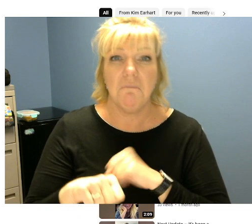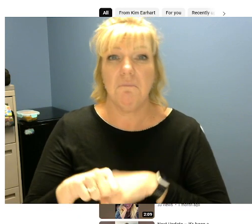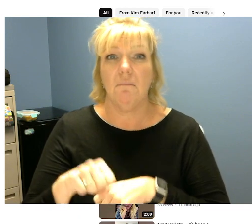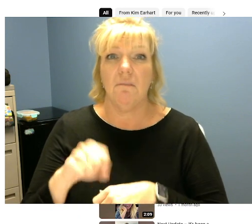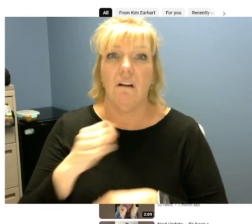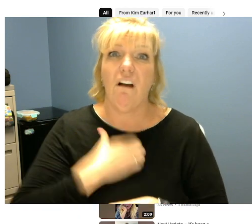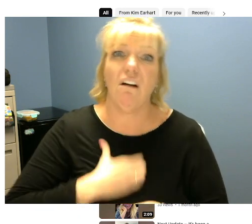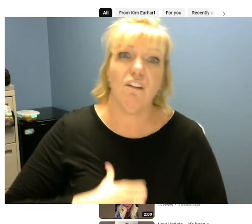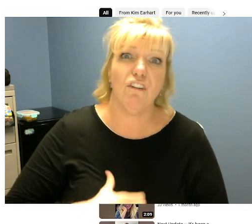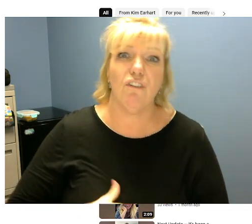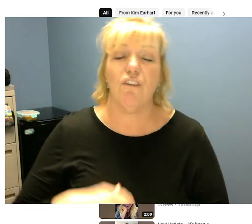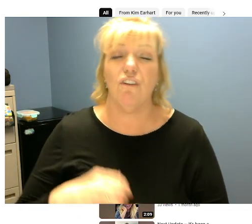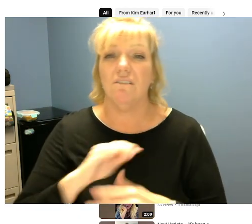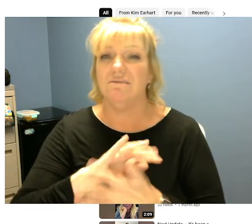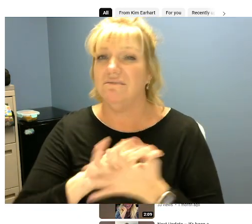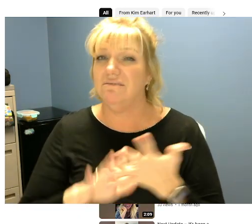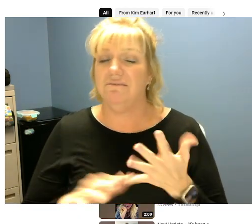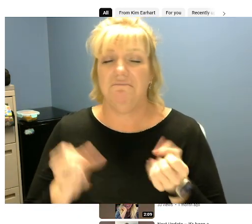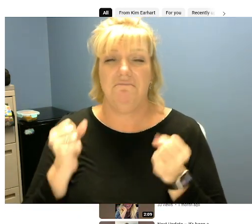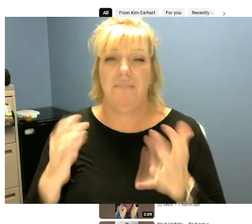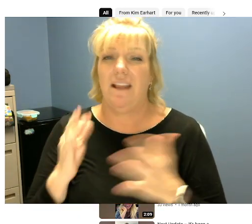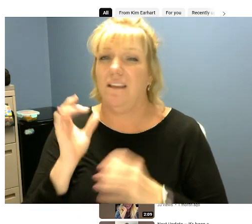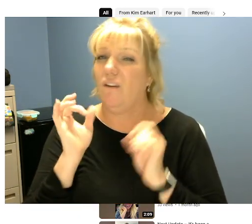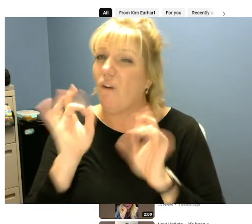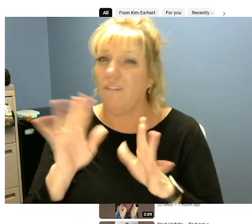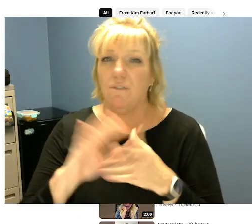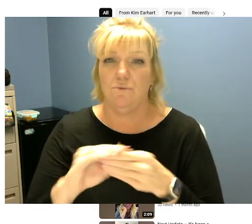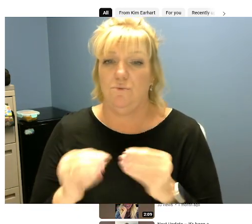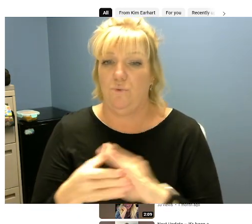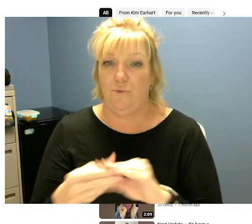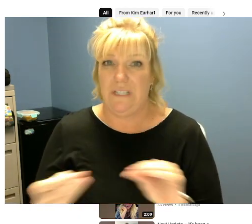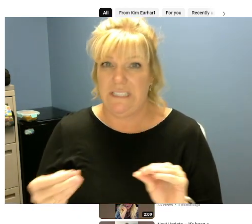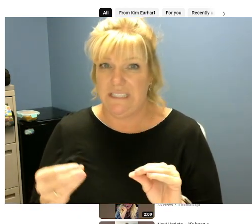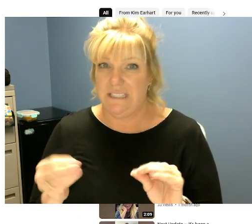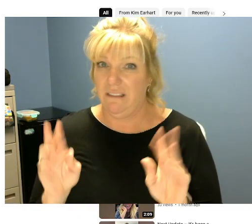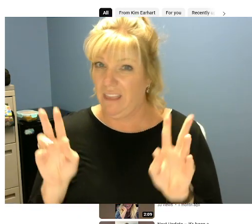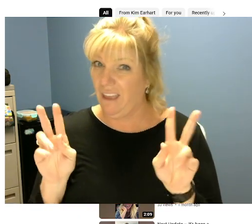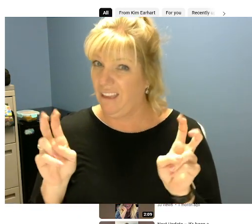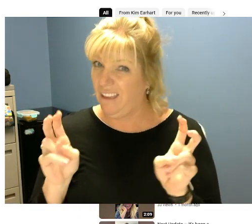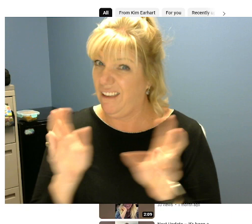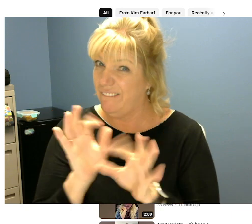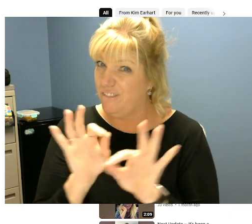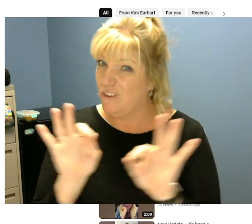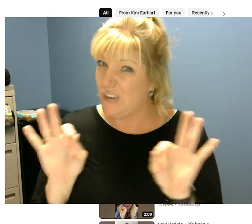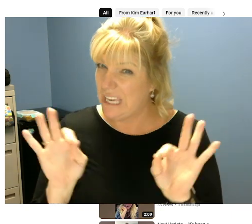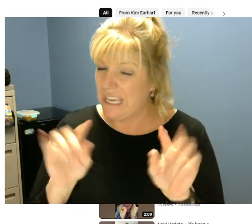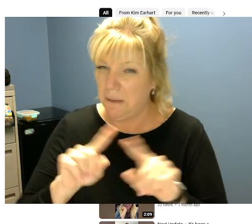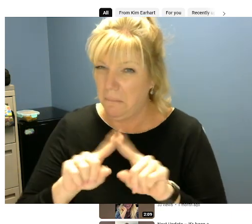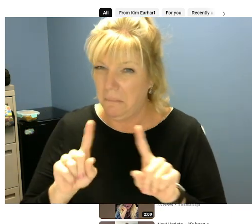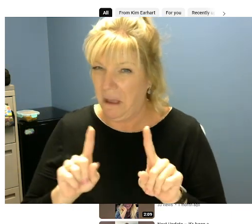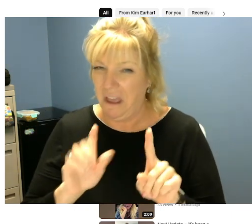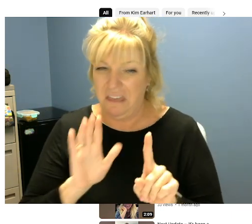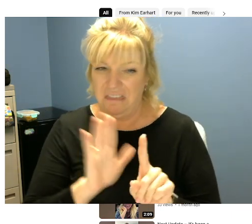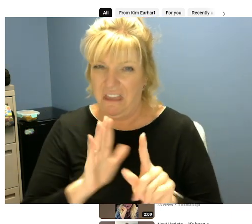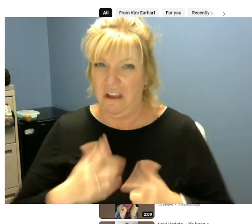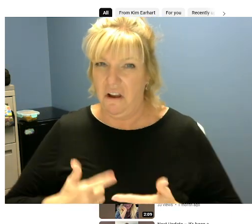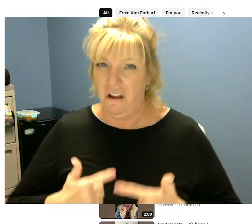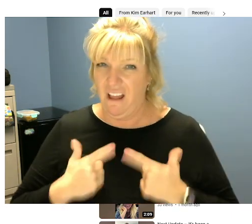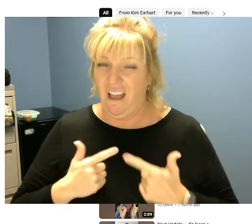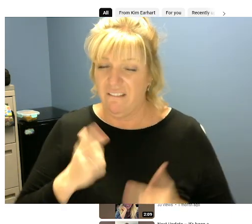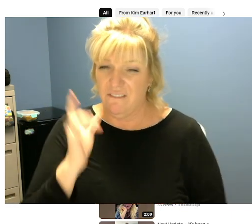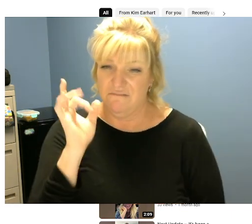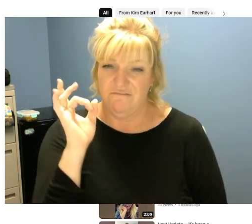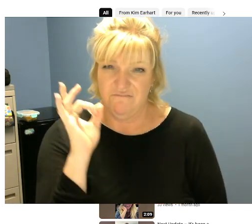hunger. So again, they're free, but the conditions that they're in are pretty